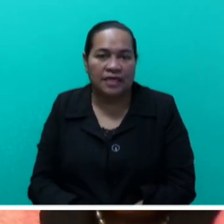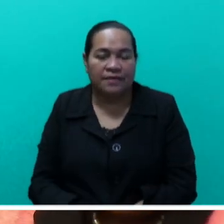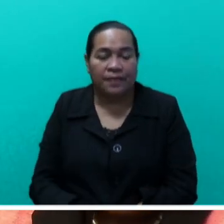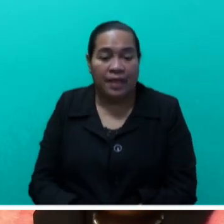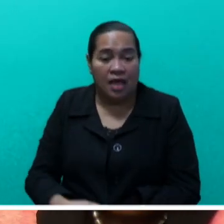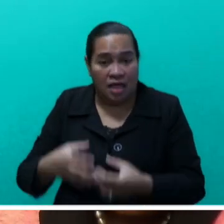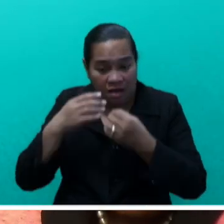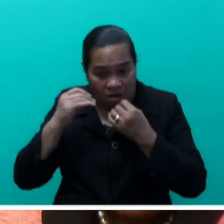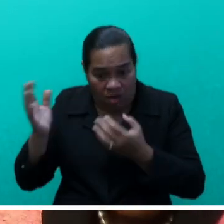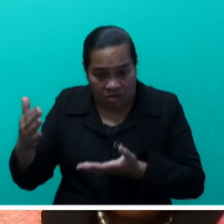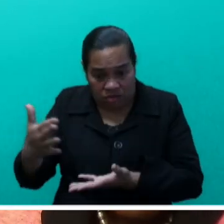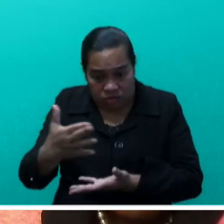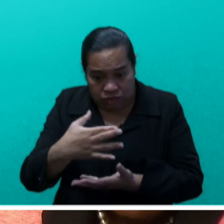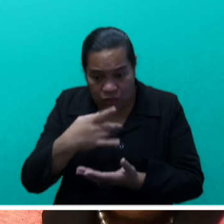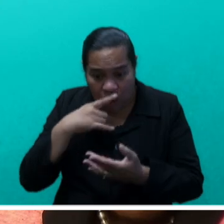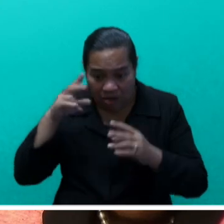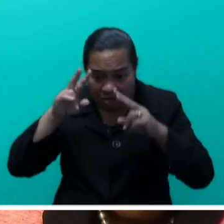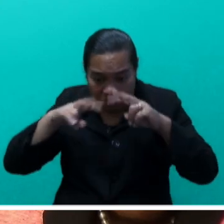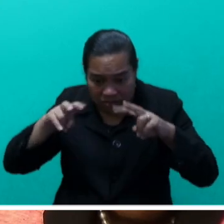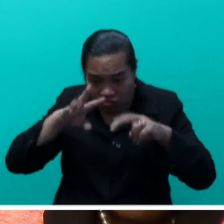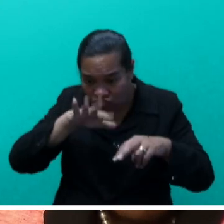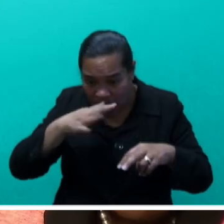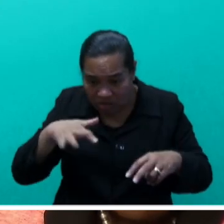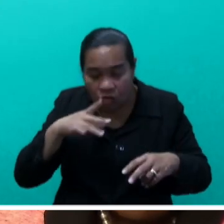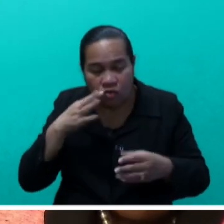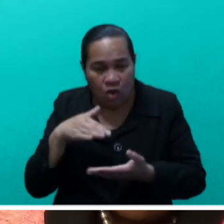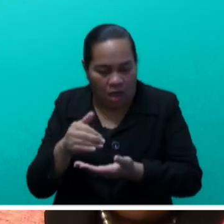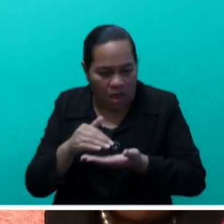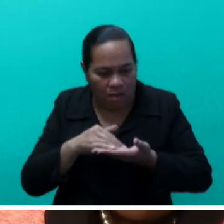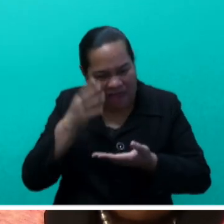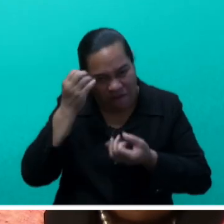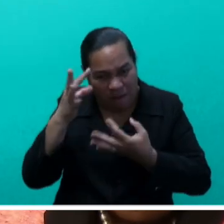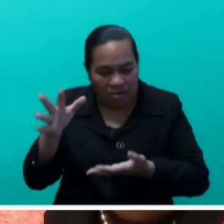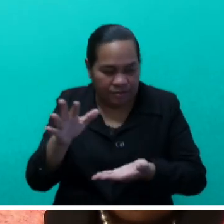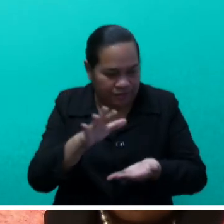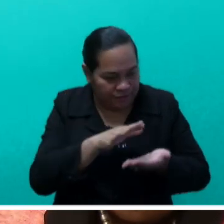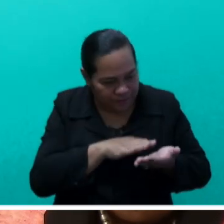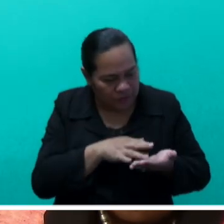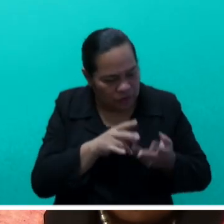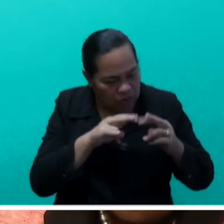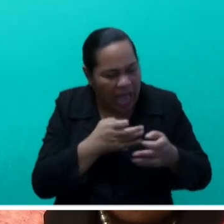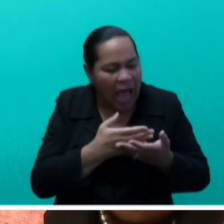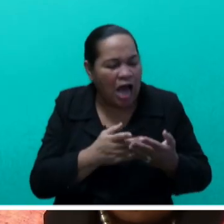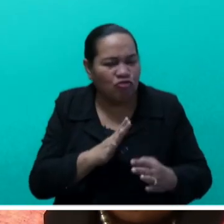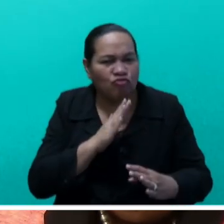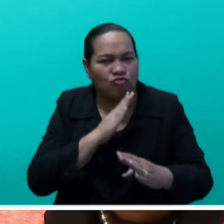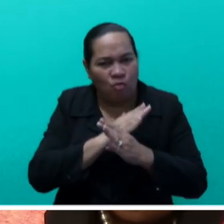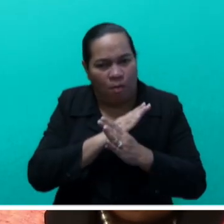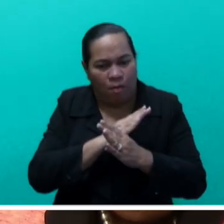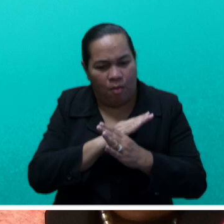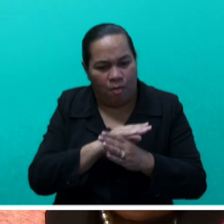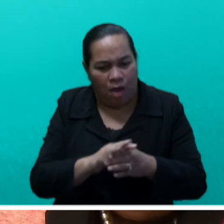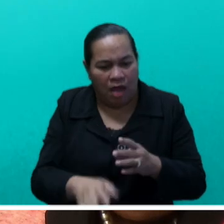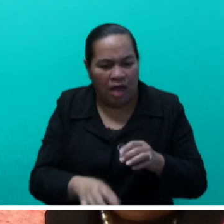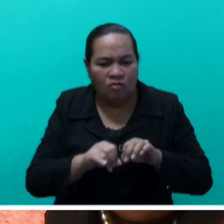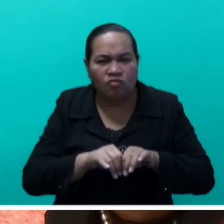Information gathered from these population surveys guide the strategies of the health promotion and NCD prevention programs that are implemented by